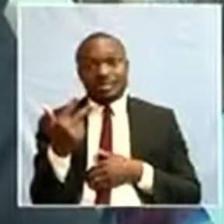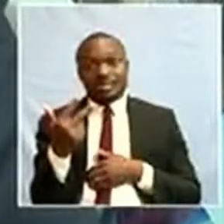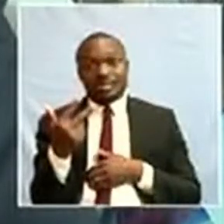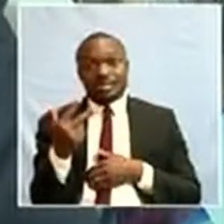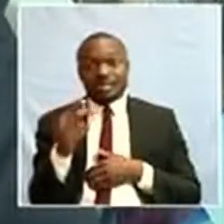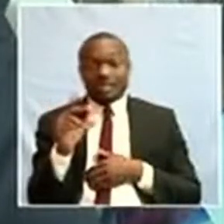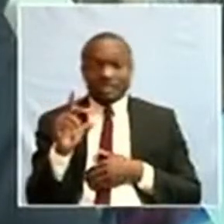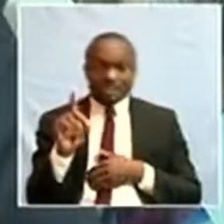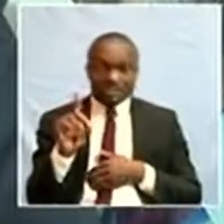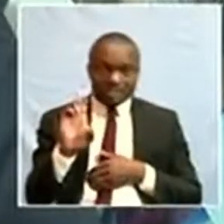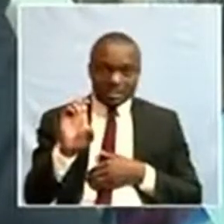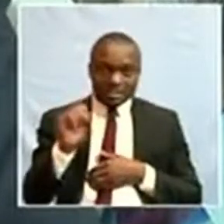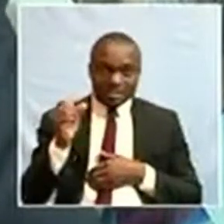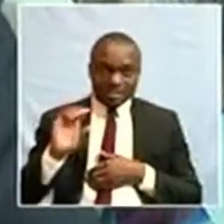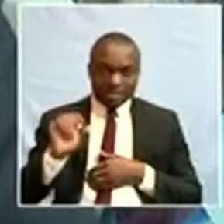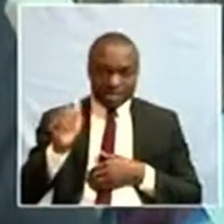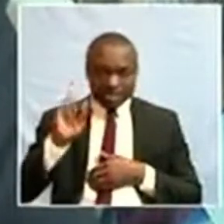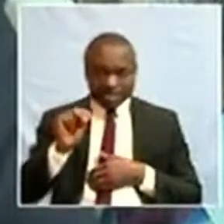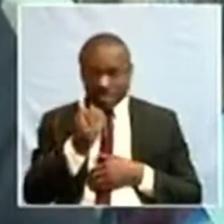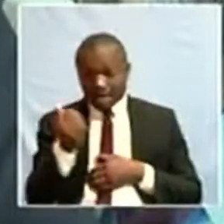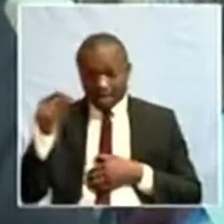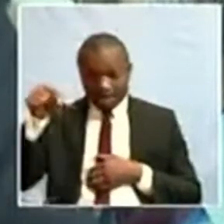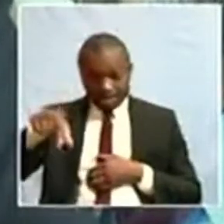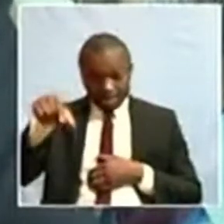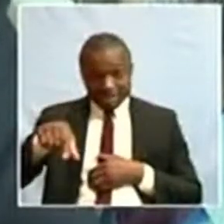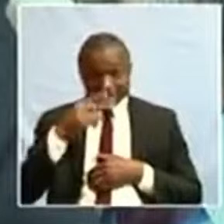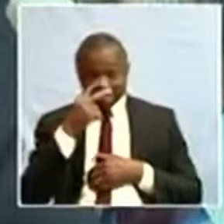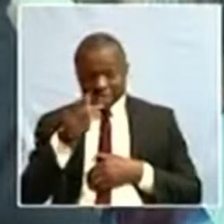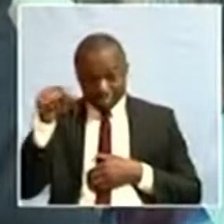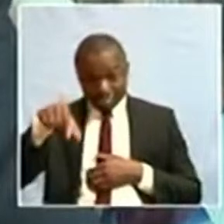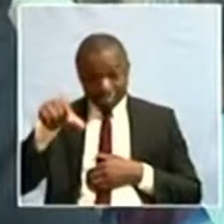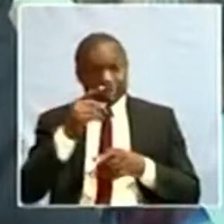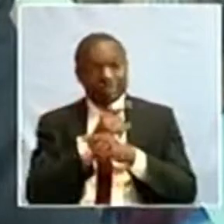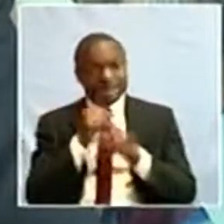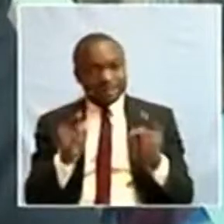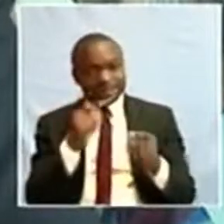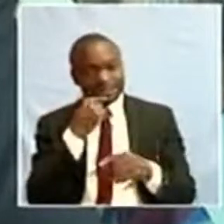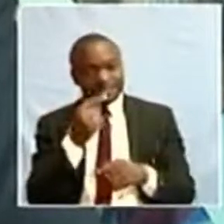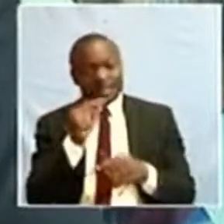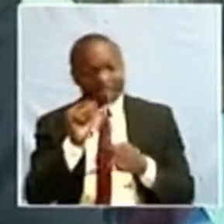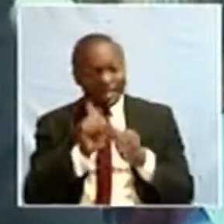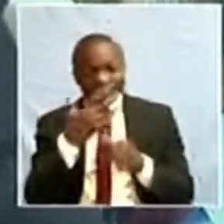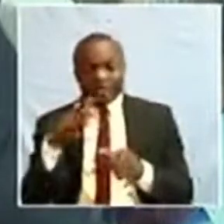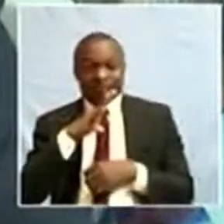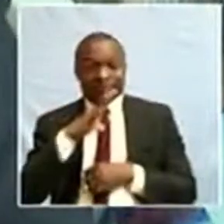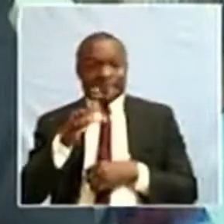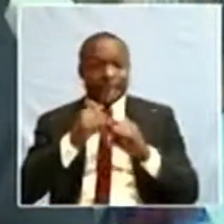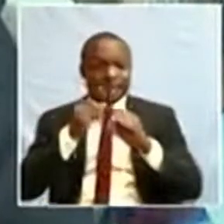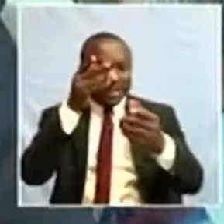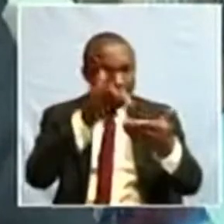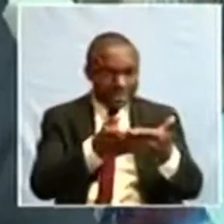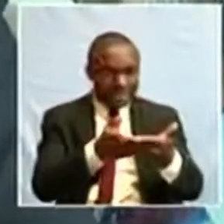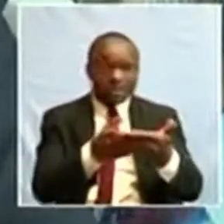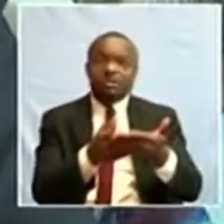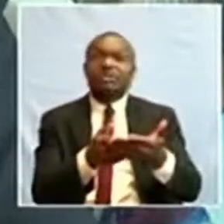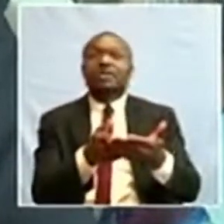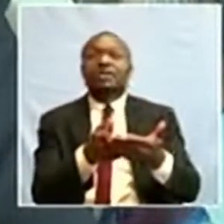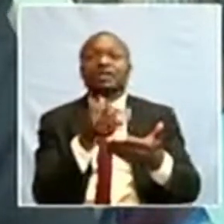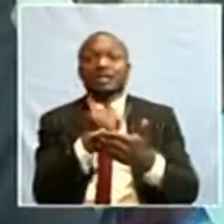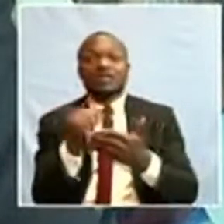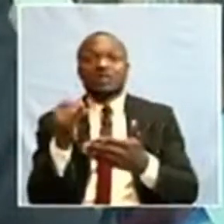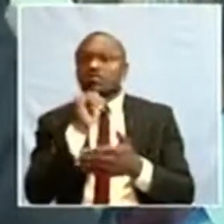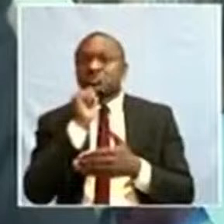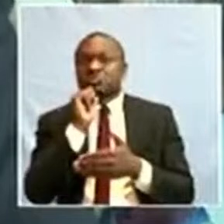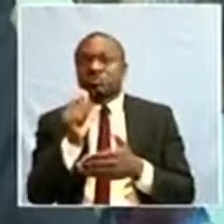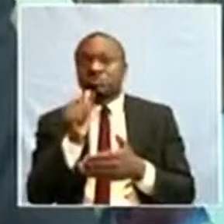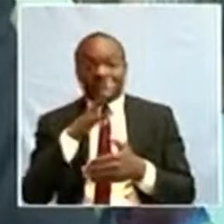disclaimer, and then you have a qualification. So when you're looking at a qualification, you're just basically saying everything is okay except for this particular issue. When you're looking at